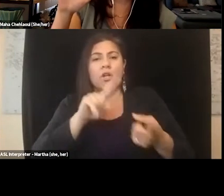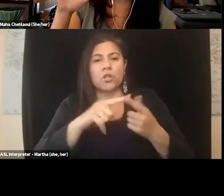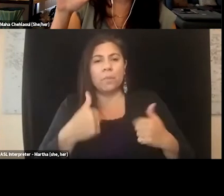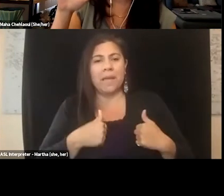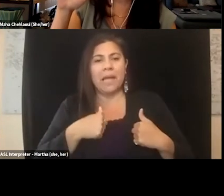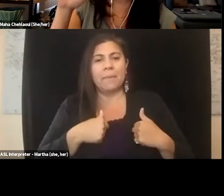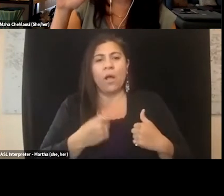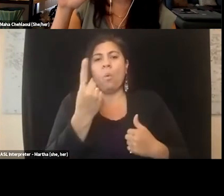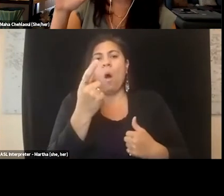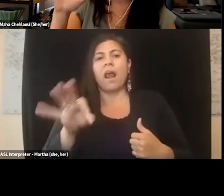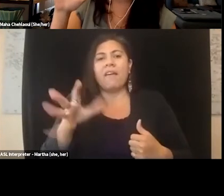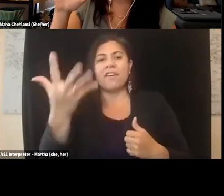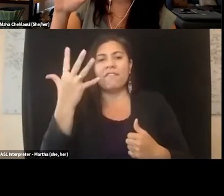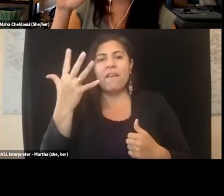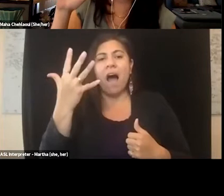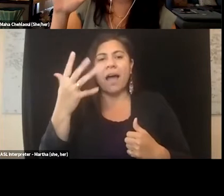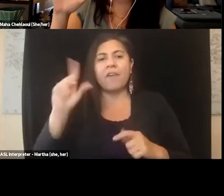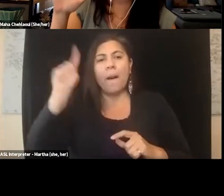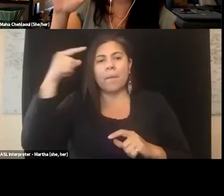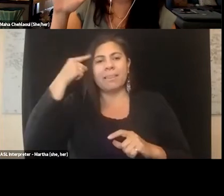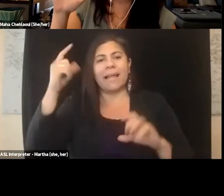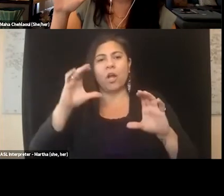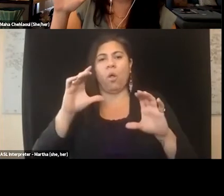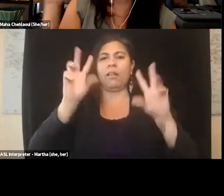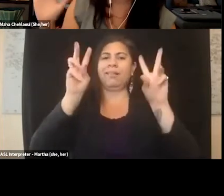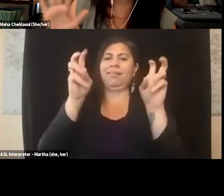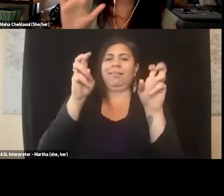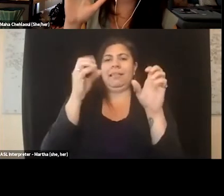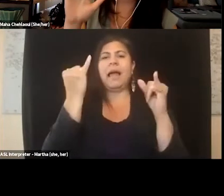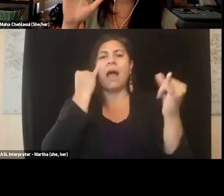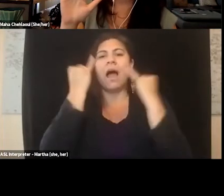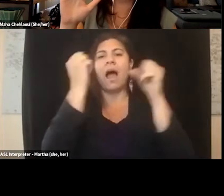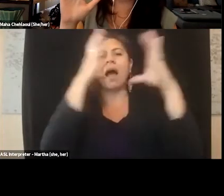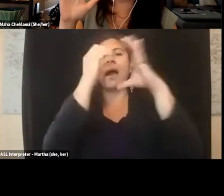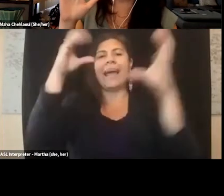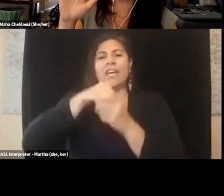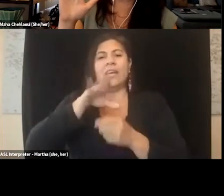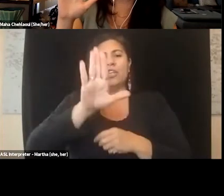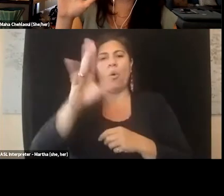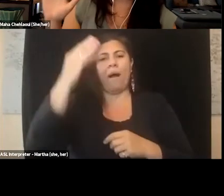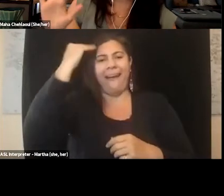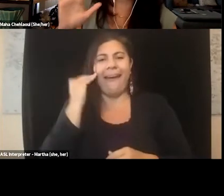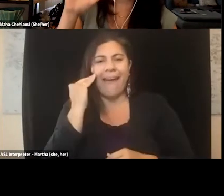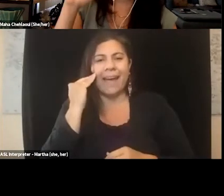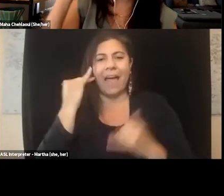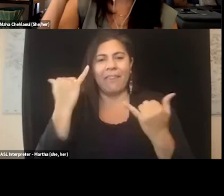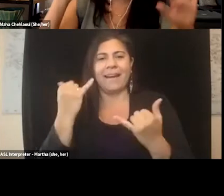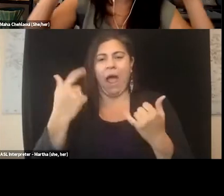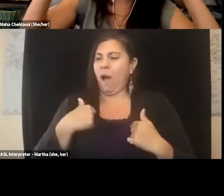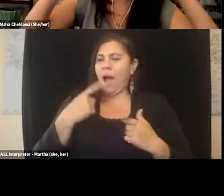the five geopolitical tropes you have in your head, now manifested into some sort